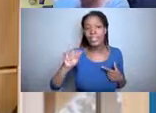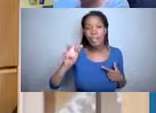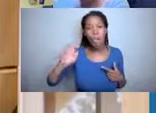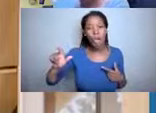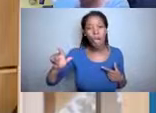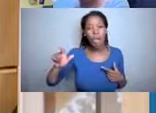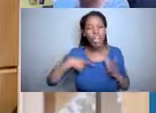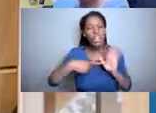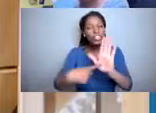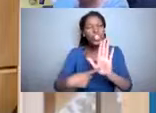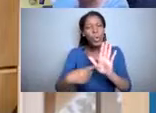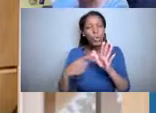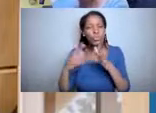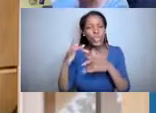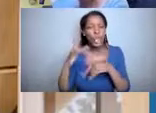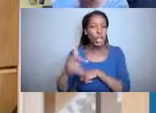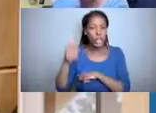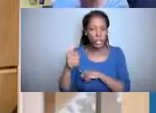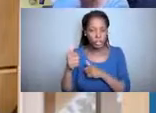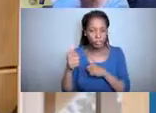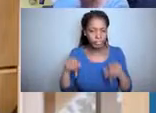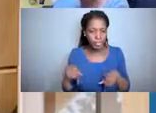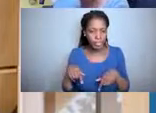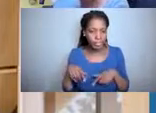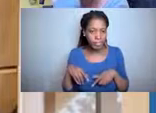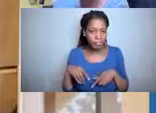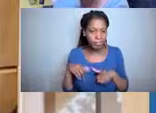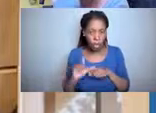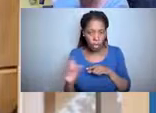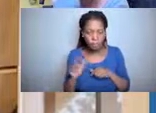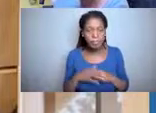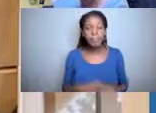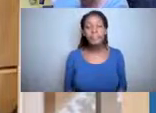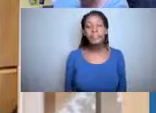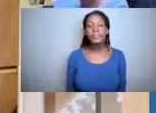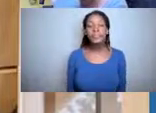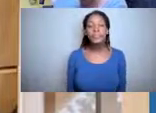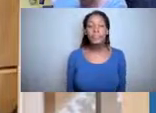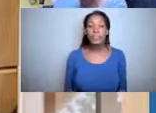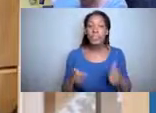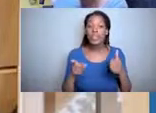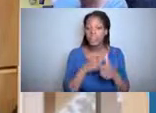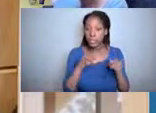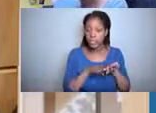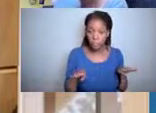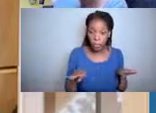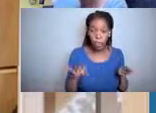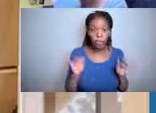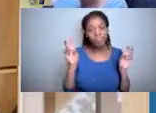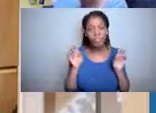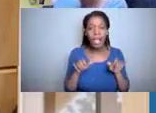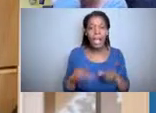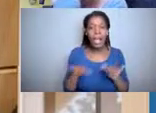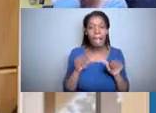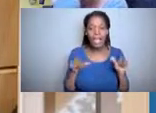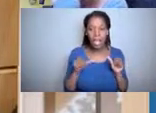top or earlier i should say um the first floor in the common area of the day center is where this particular